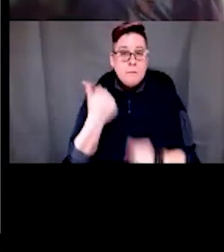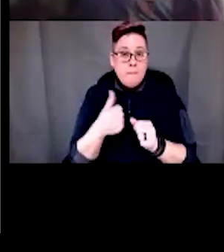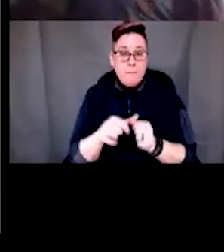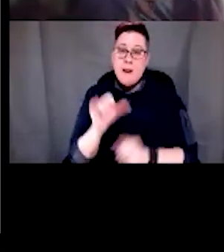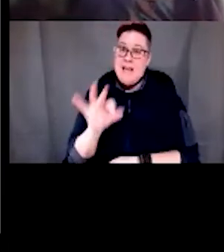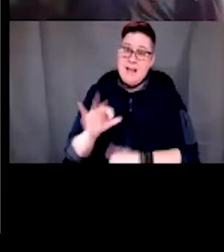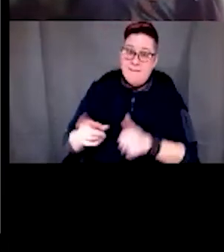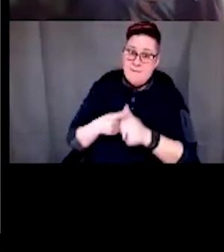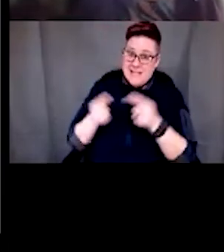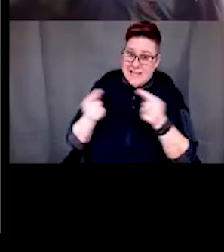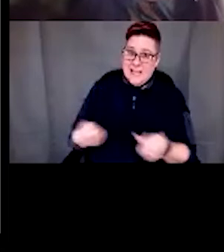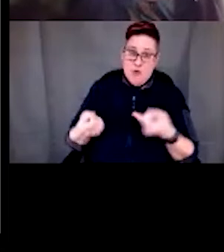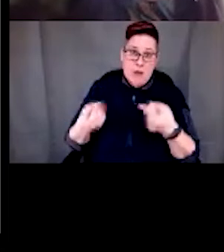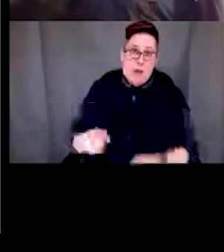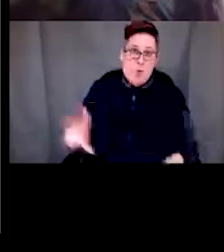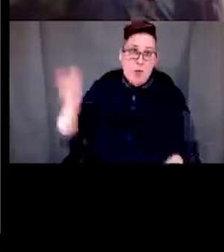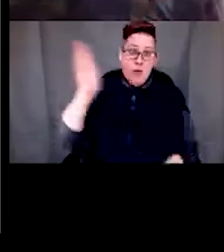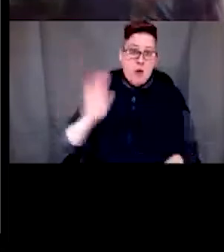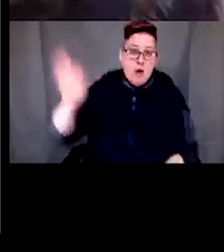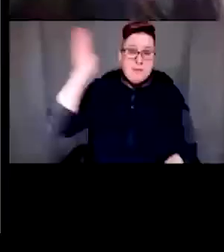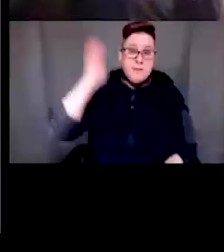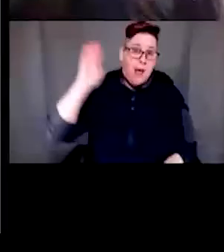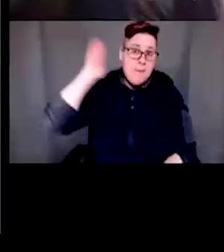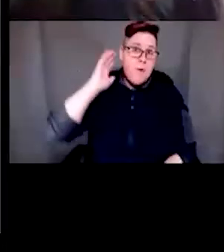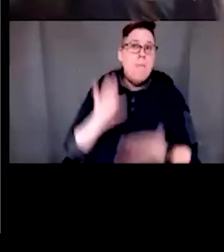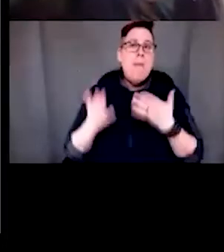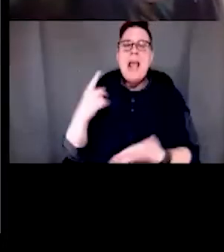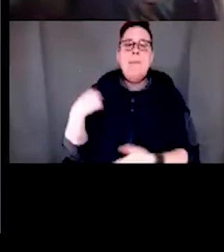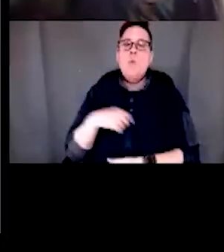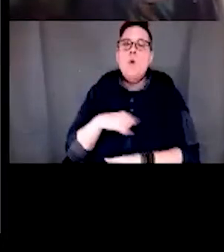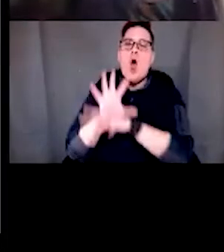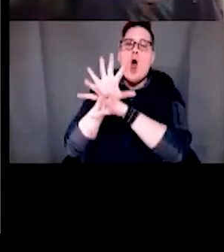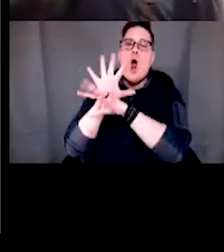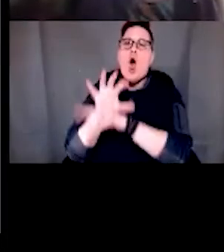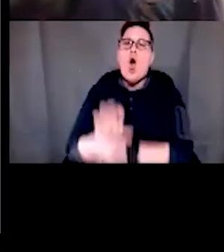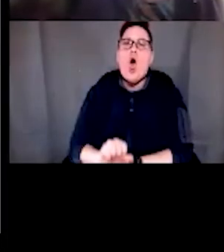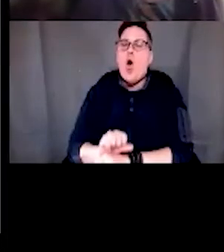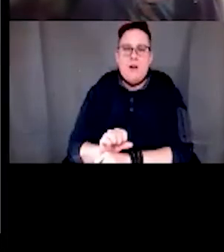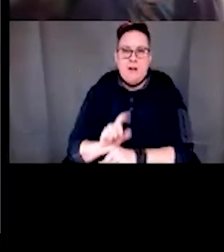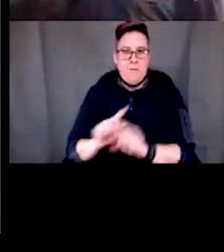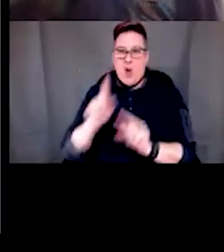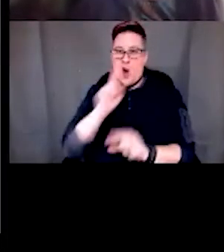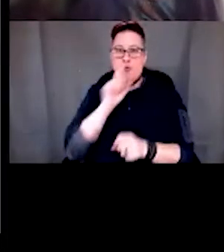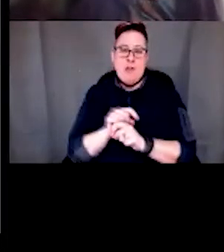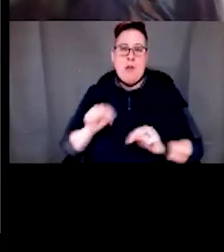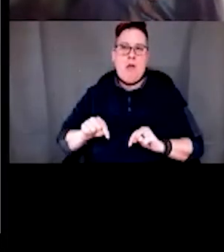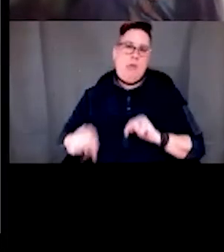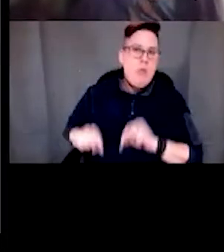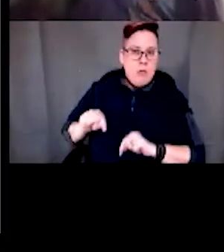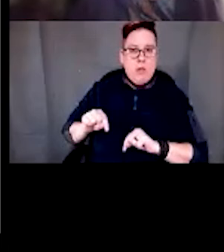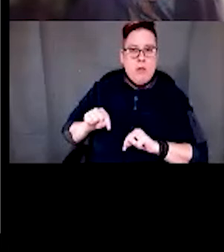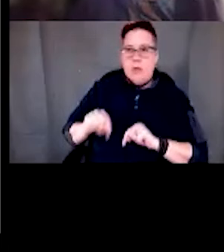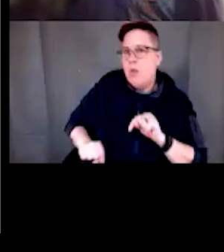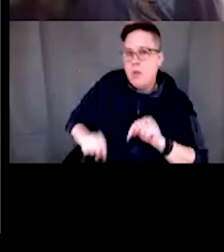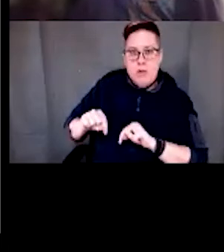the initial injuries occurred a long time ago, the organization has adapted to what may in fact end up